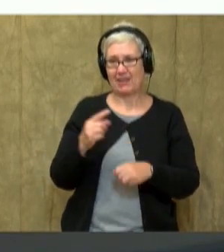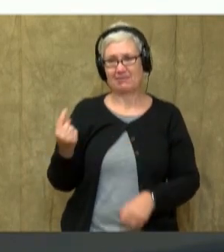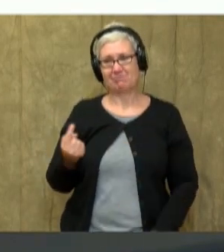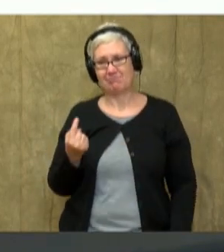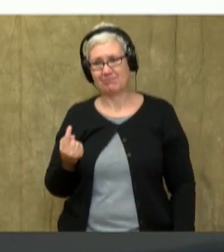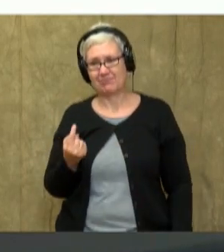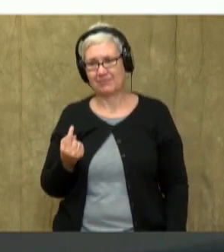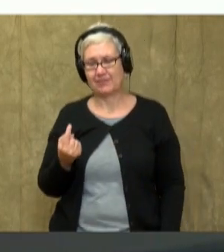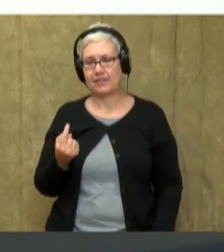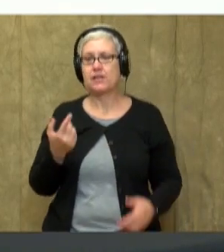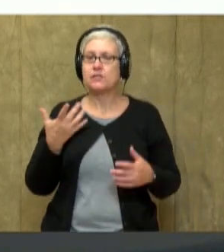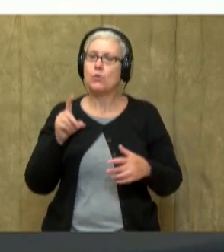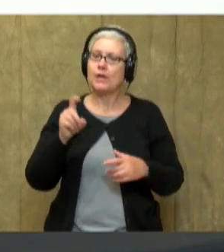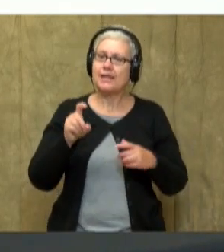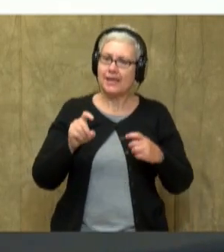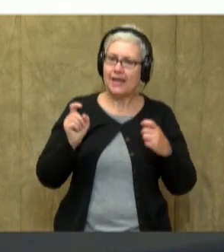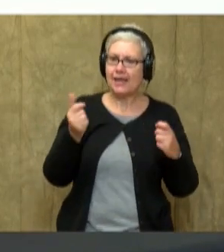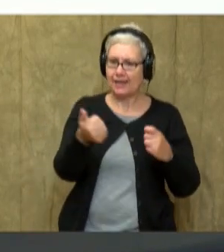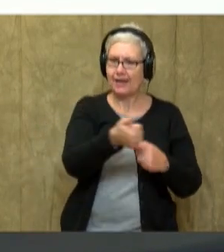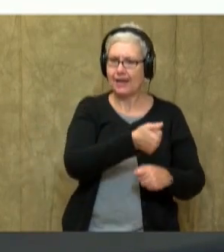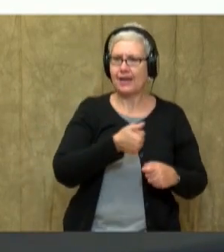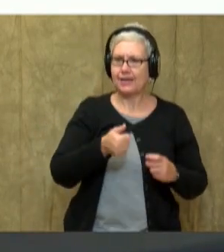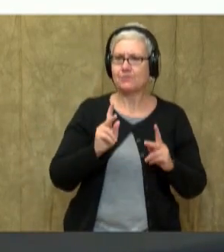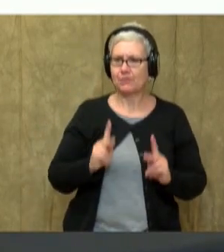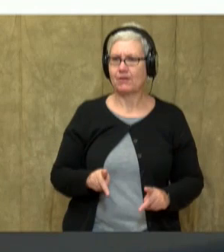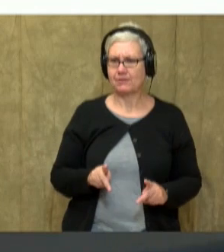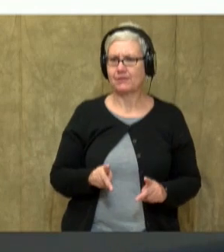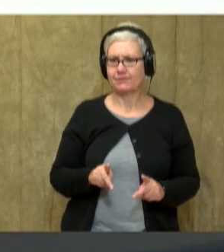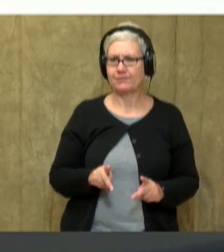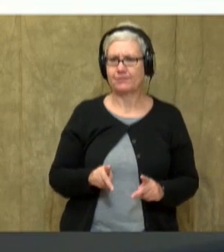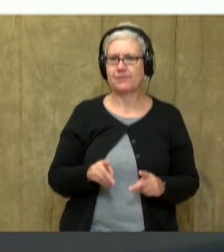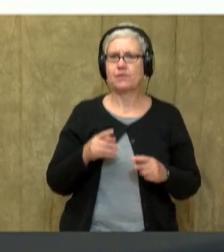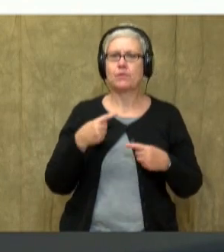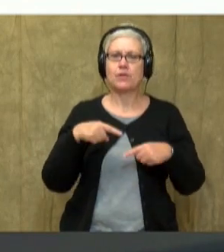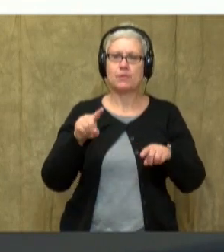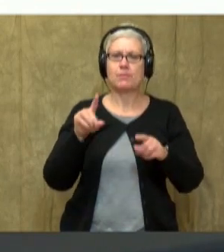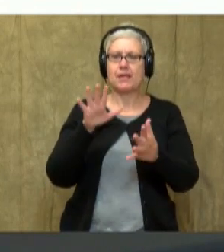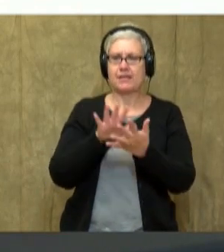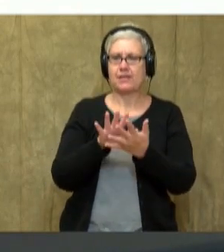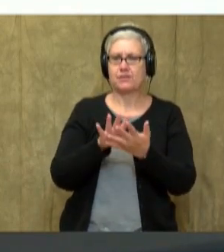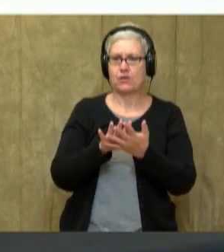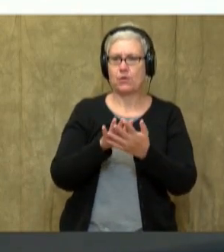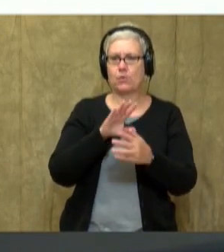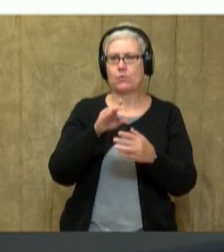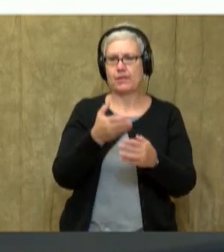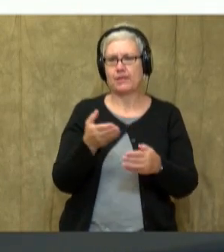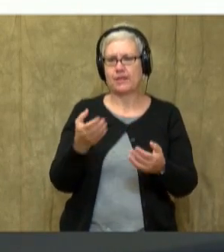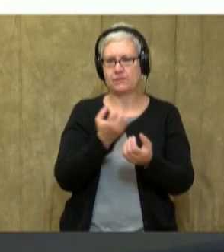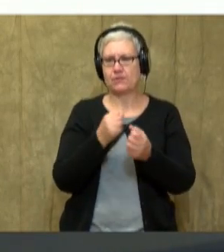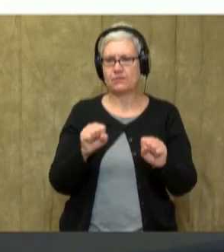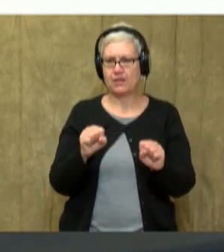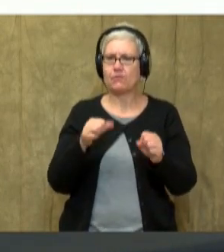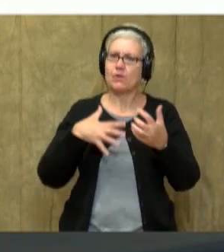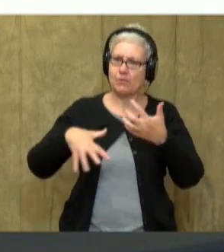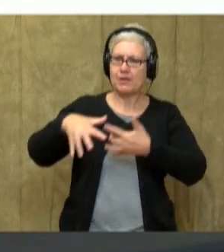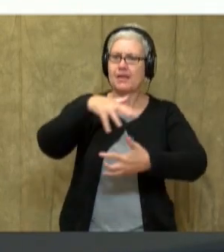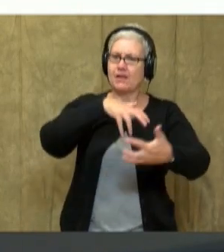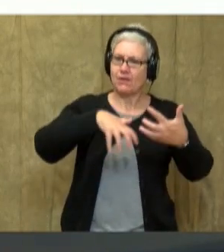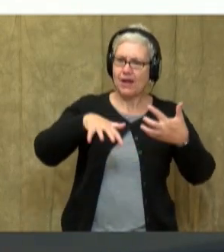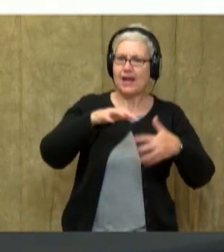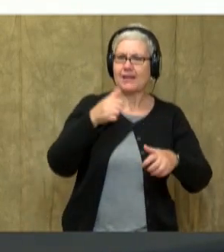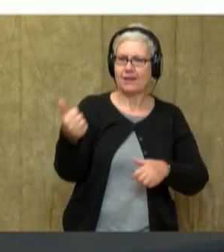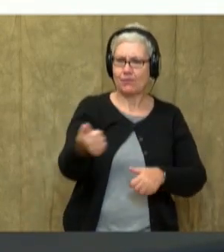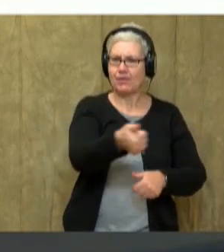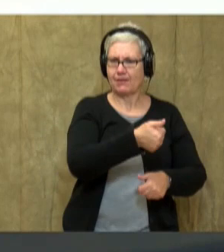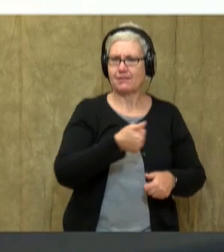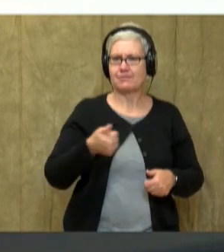And so we really need each other. So when we get back to school and when things are safe, it's going to be so important for us to interact with one another and